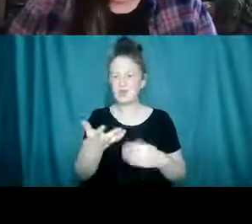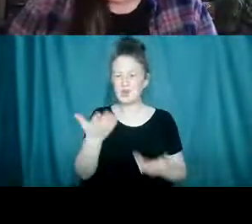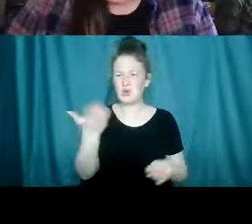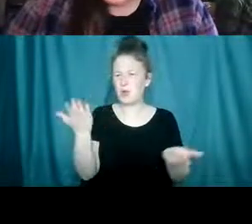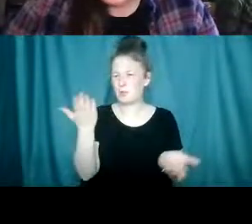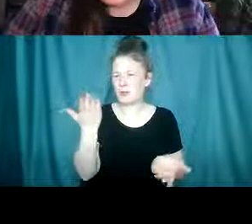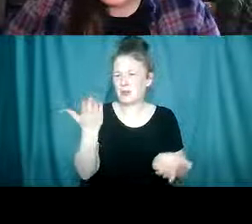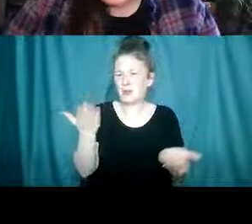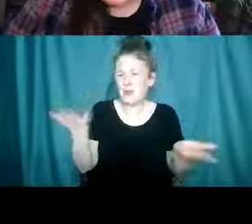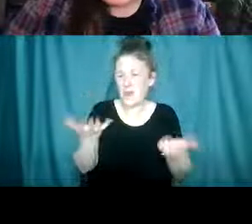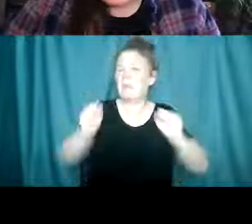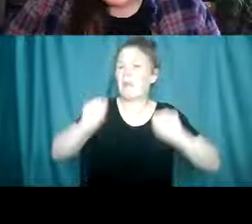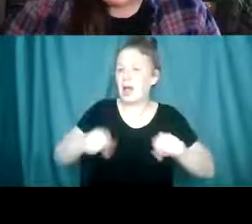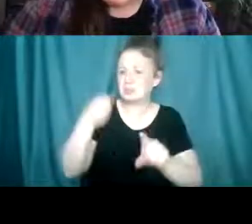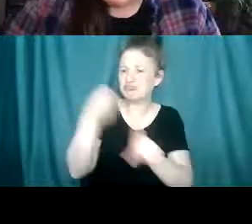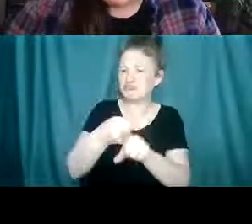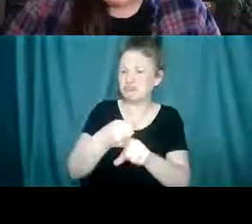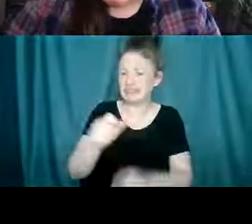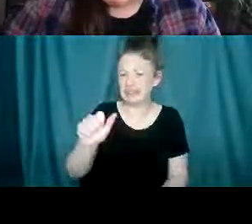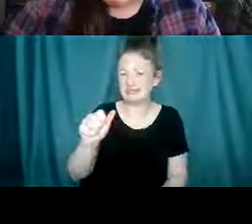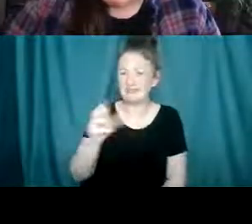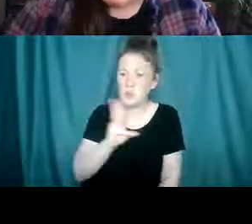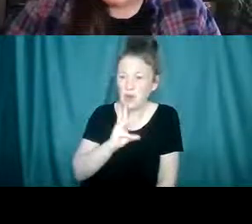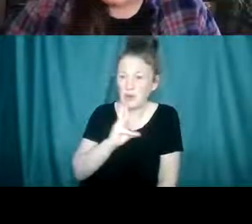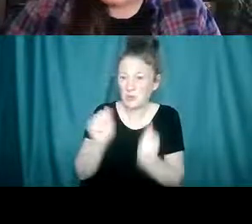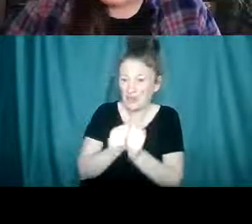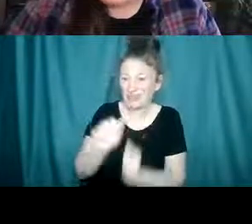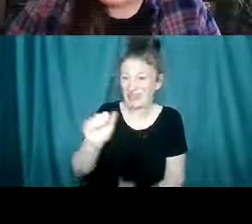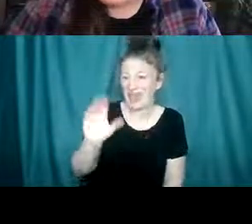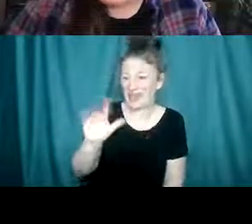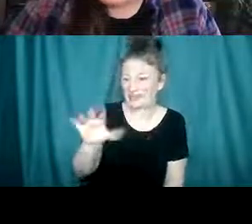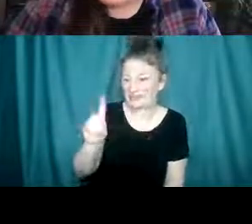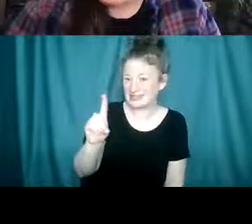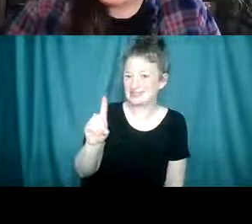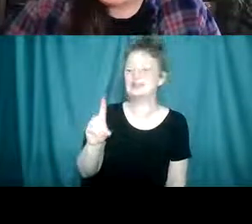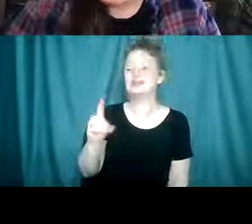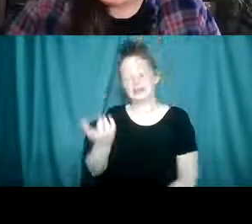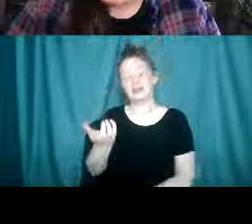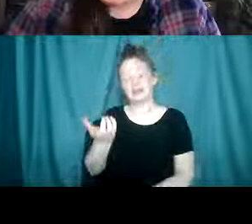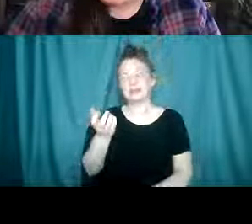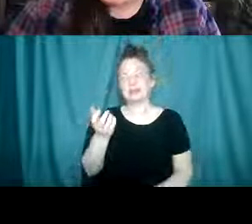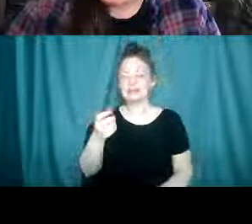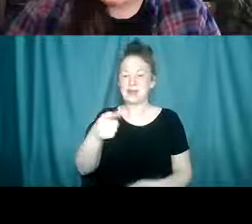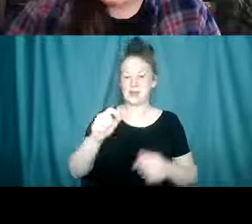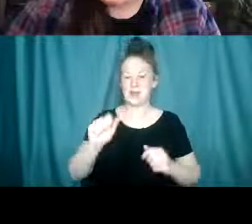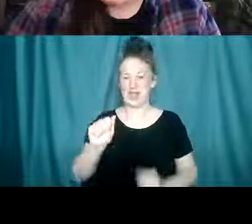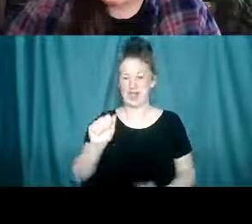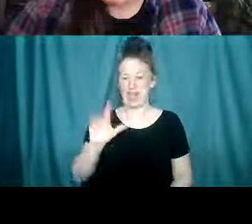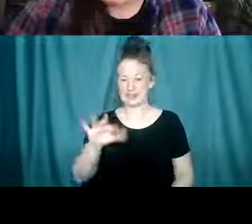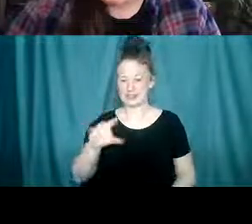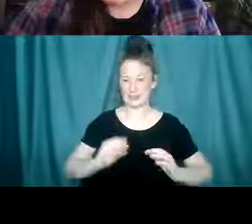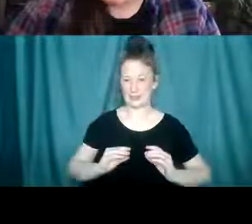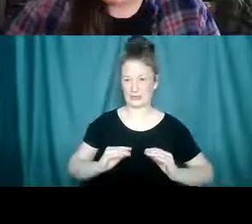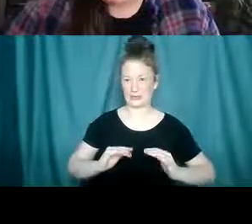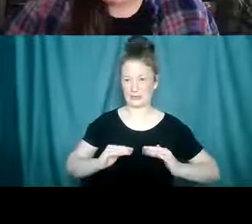water, or worse? So you just have a lot of carbonic acid that's moving upwards and dissolving